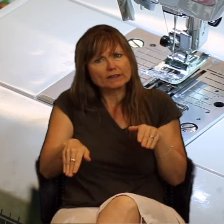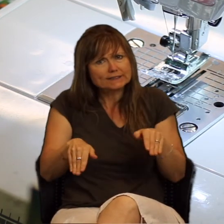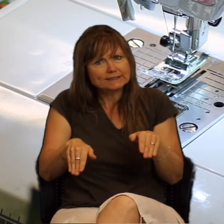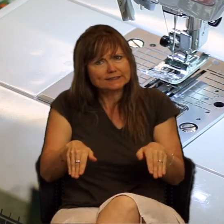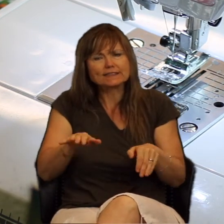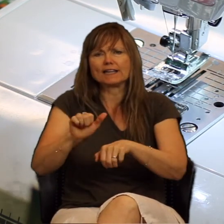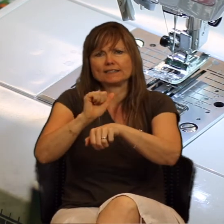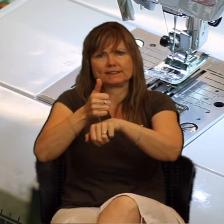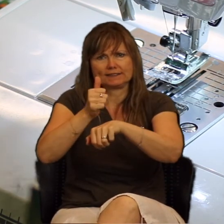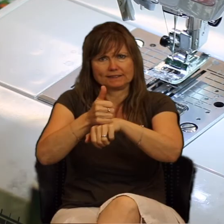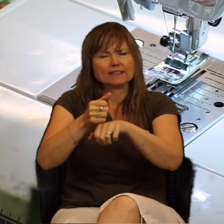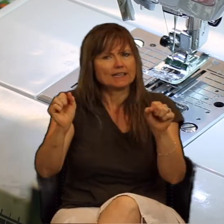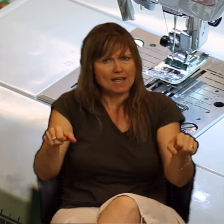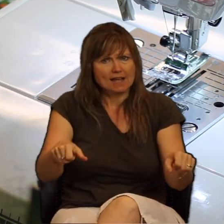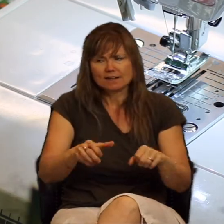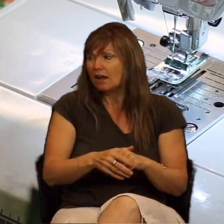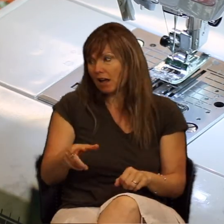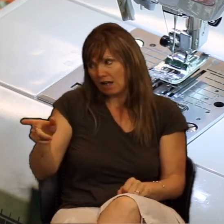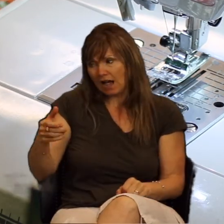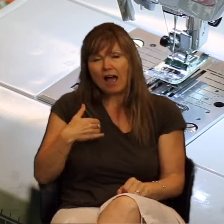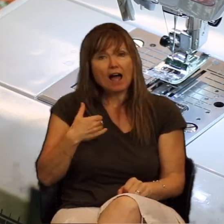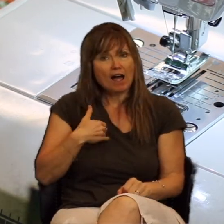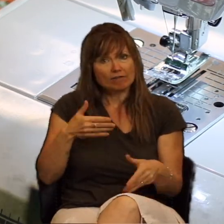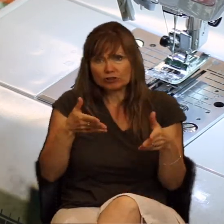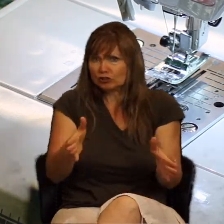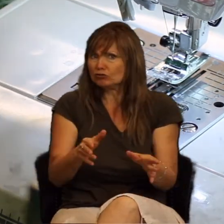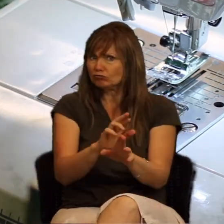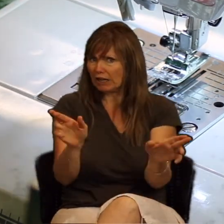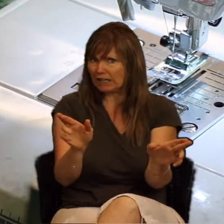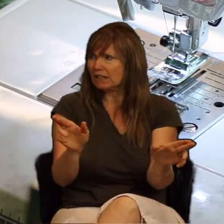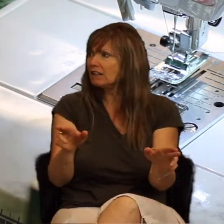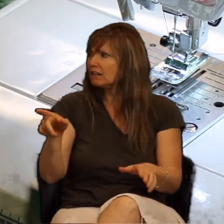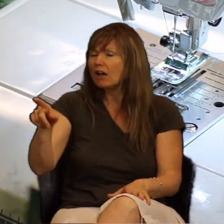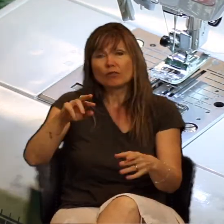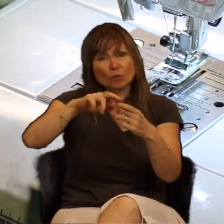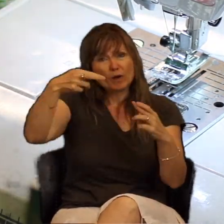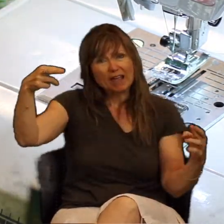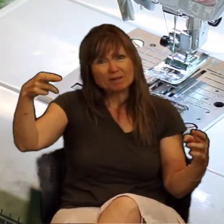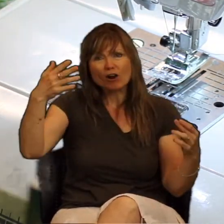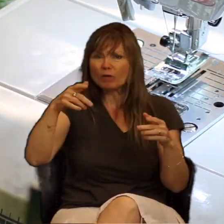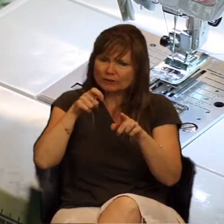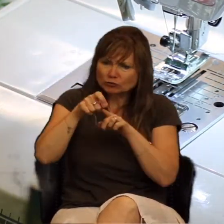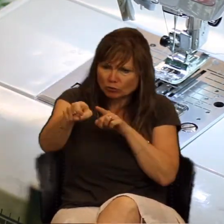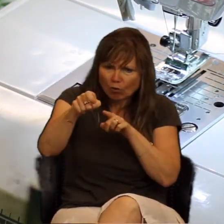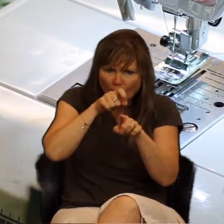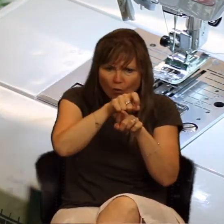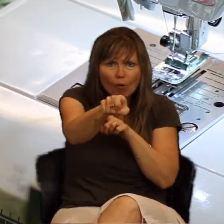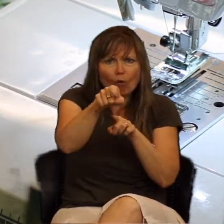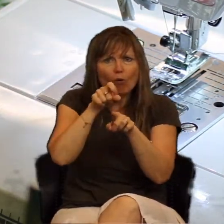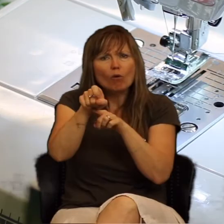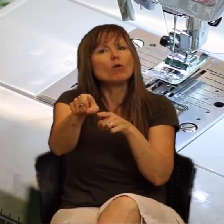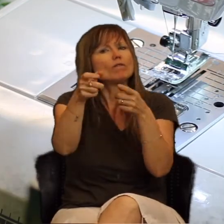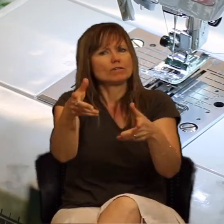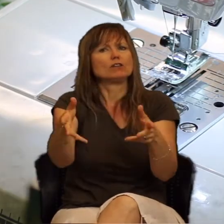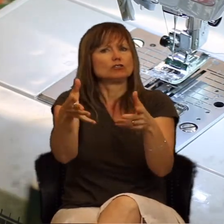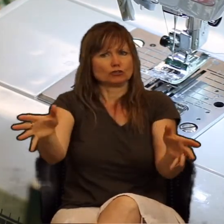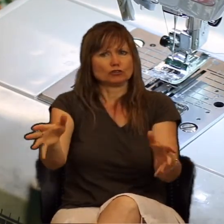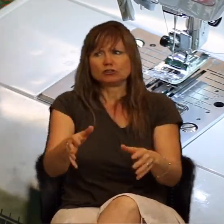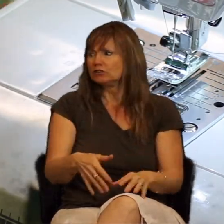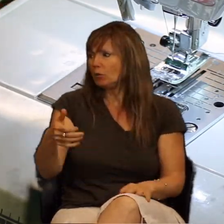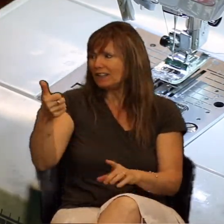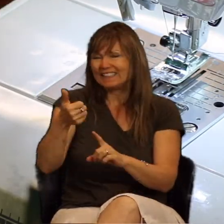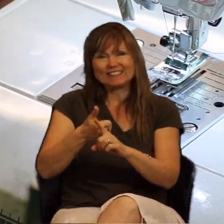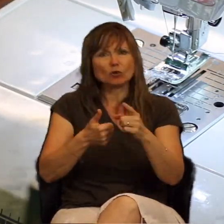skirt. So I actually have a skirt ready to go here. I have all of the ribbons sewn down and then I have each